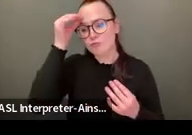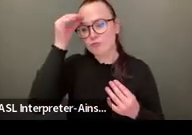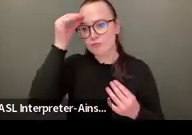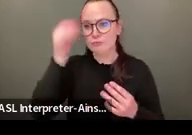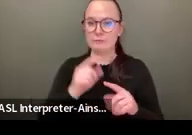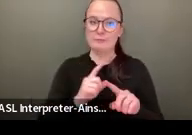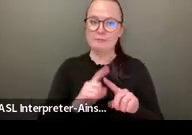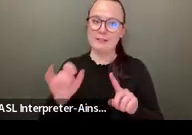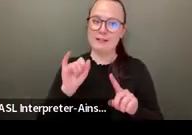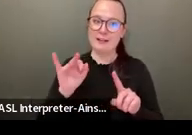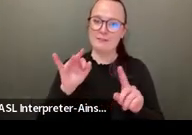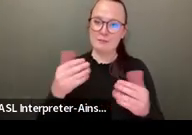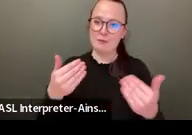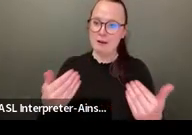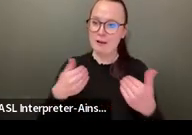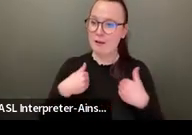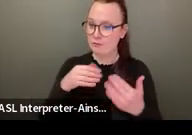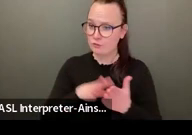if you have a student